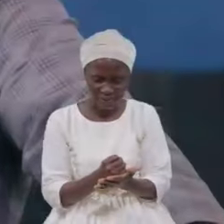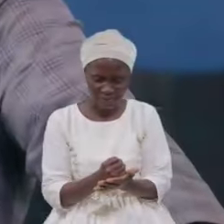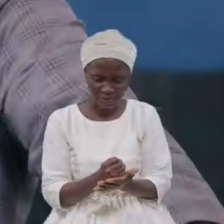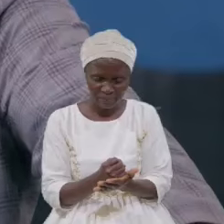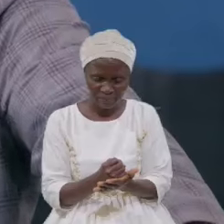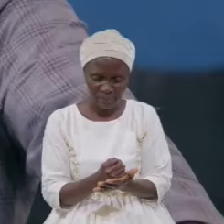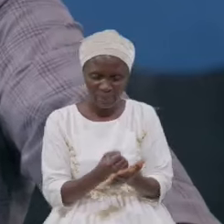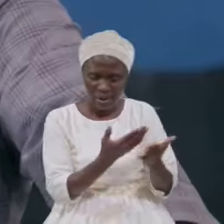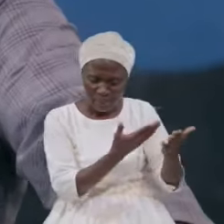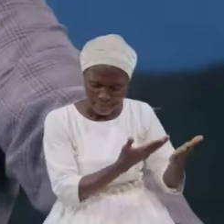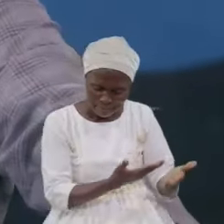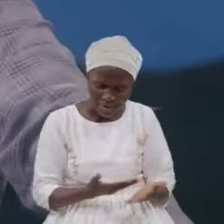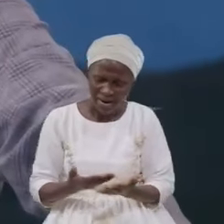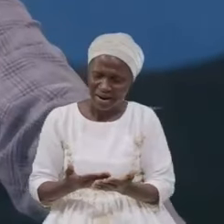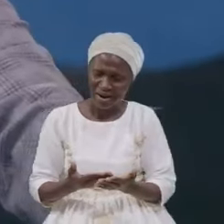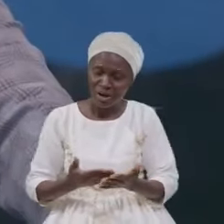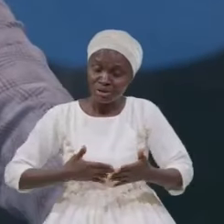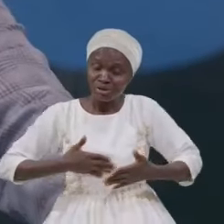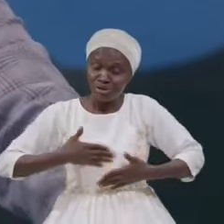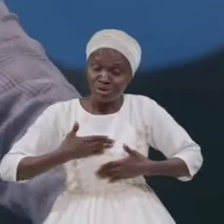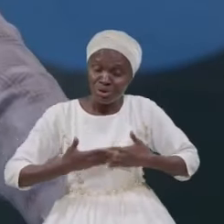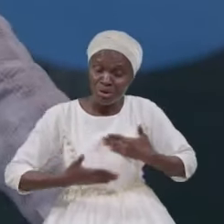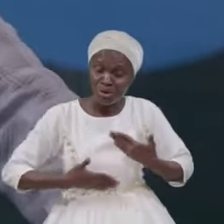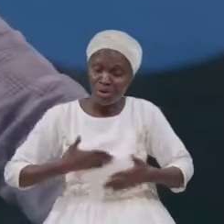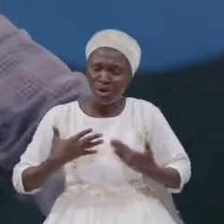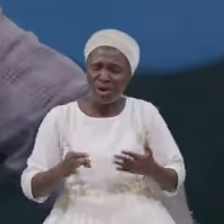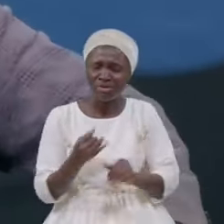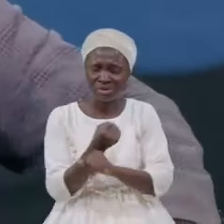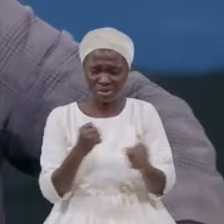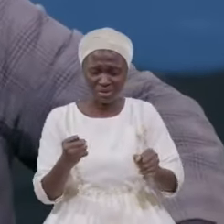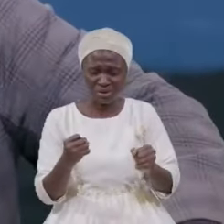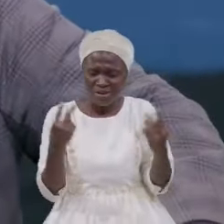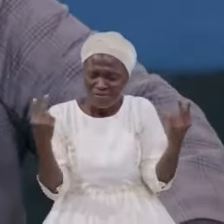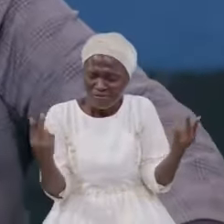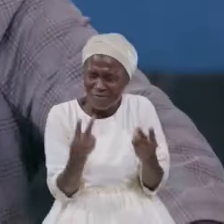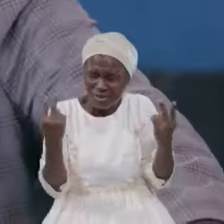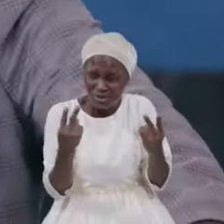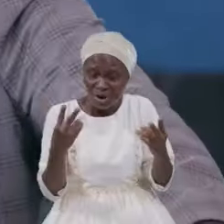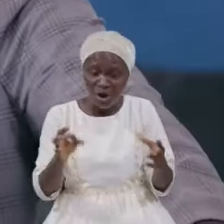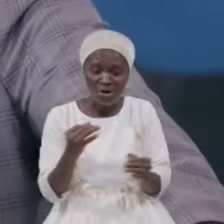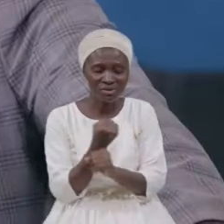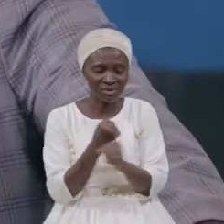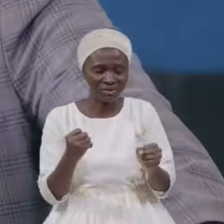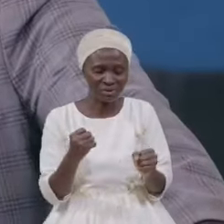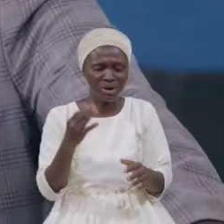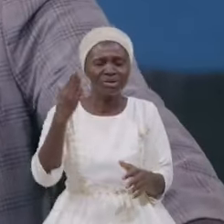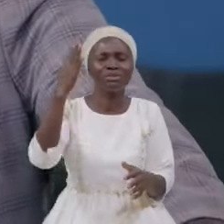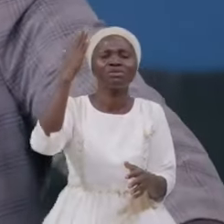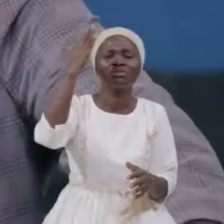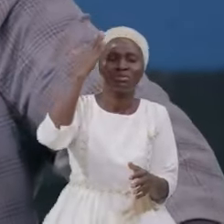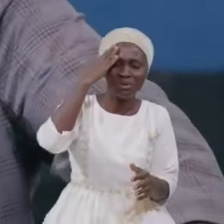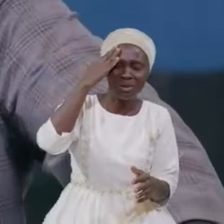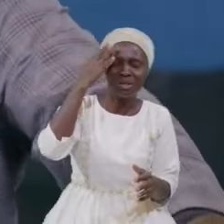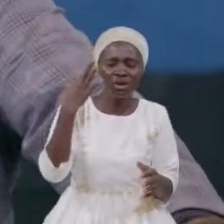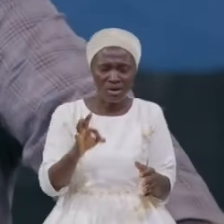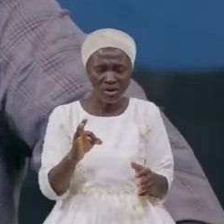salvation, the victory of salvation, the knowledge of salvation to everyone